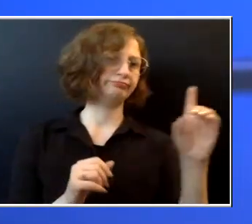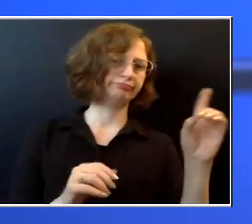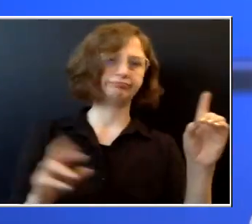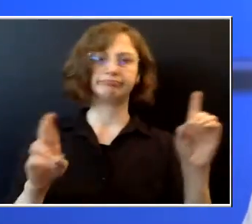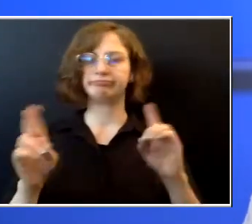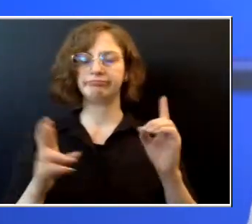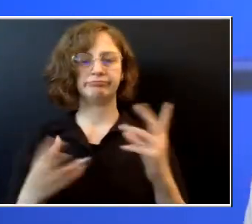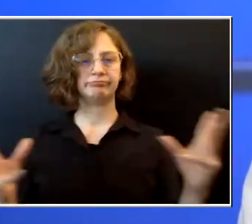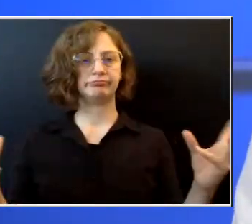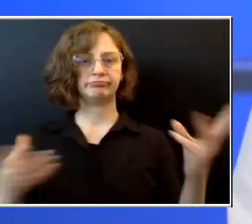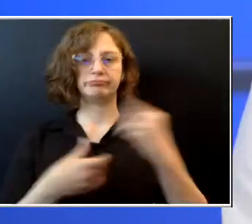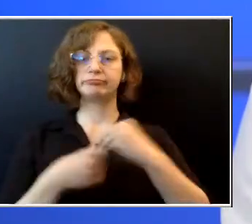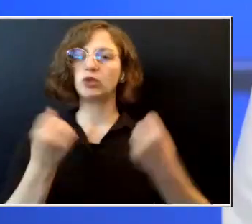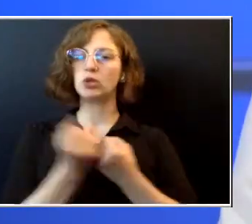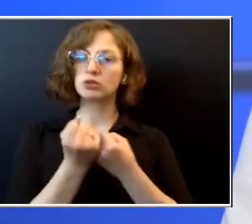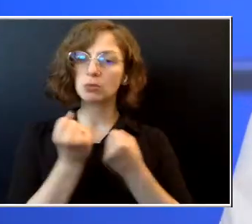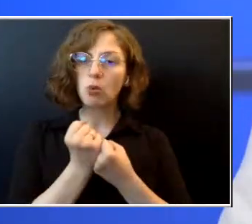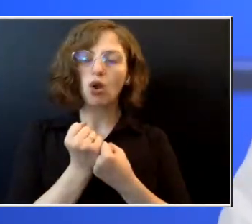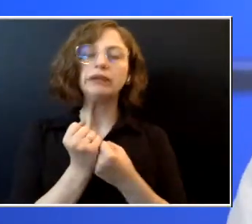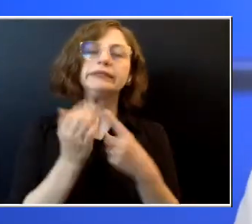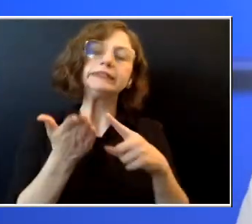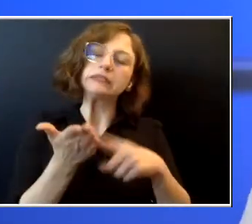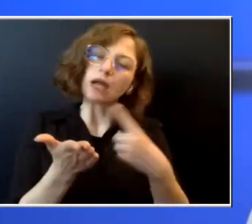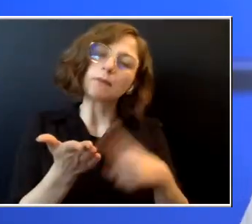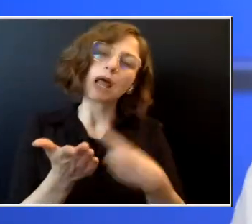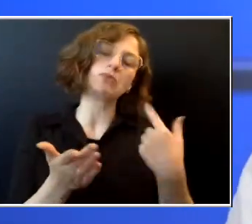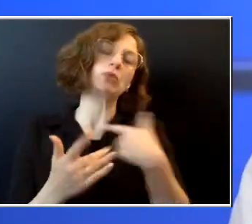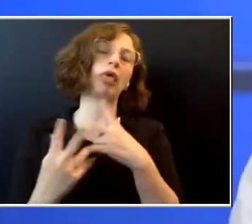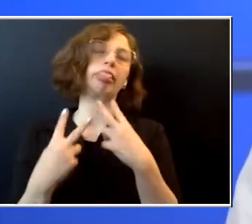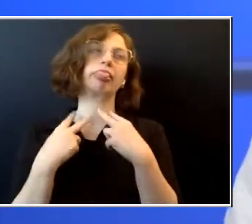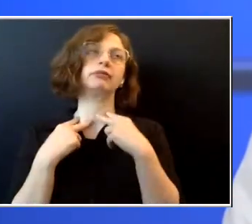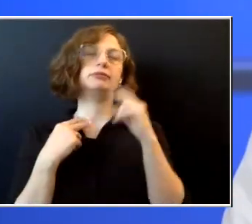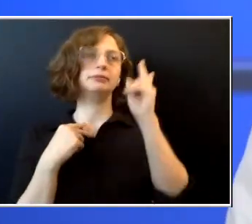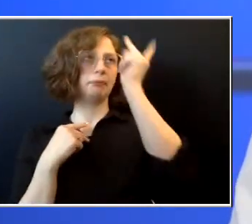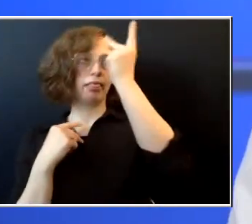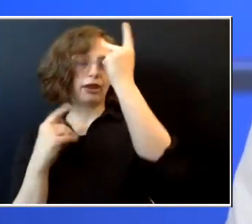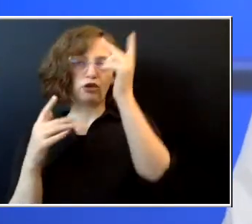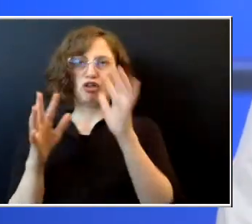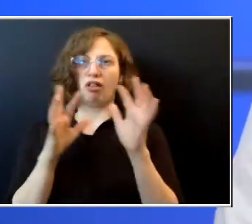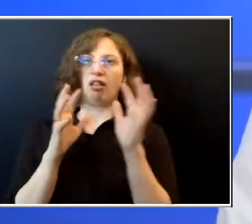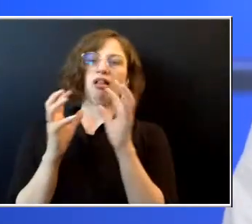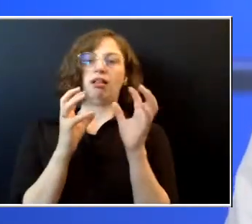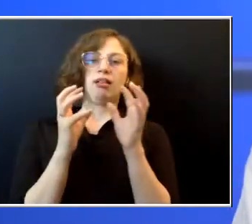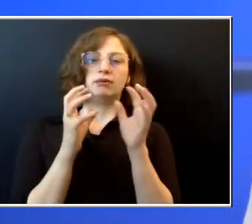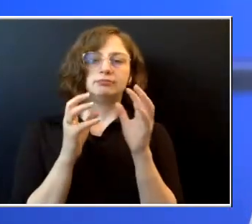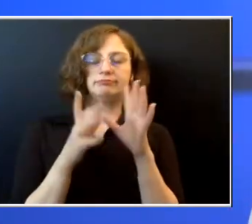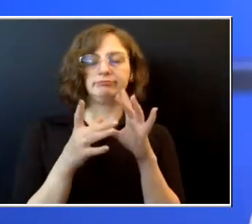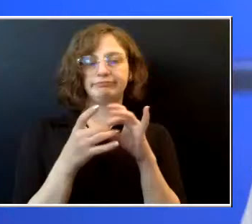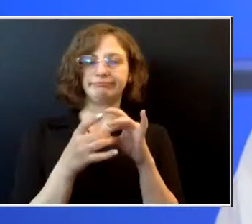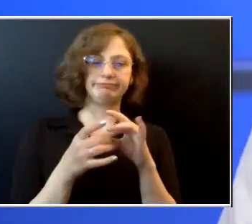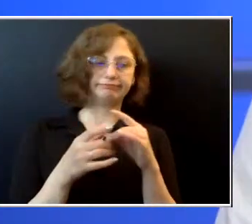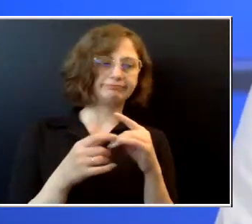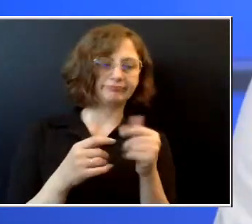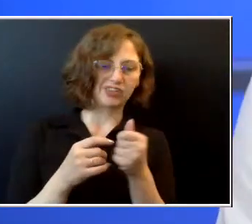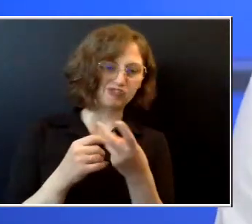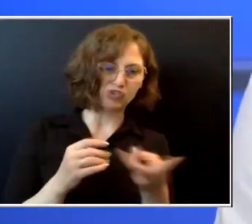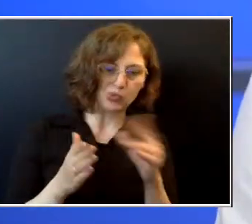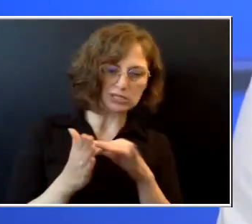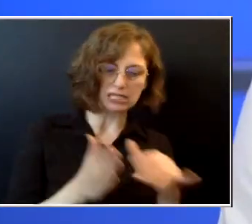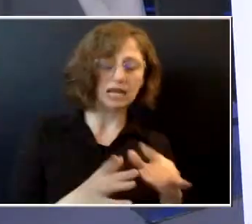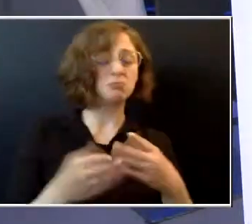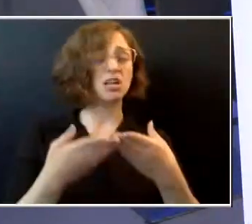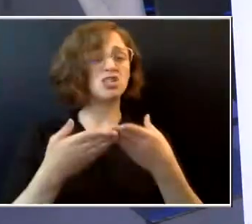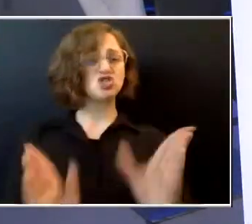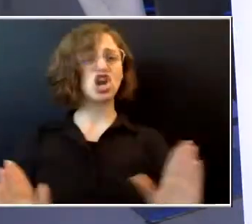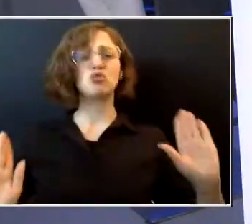caught up in some political turmoil regarding a study or two, but in general, we've been supported on both sides. People